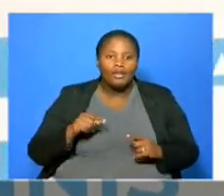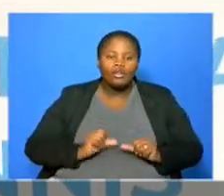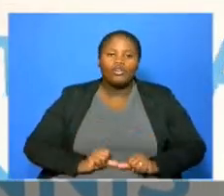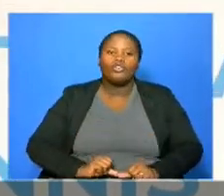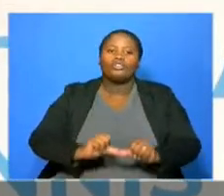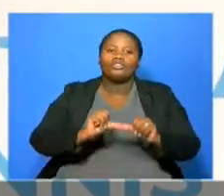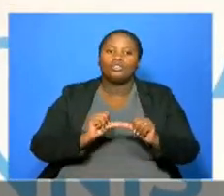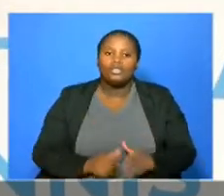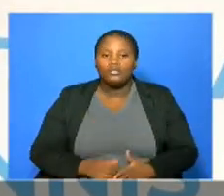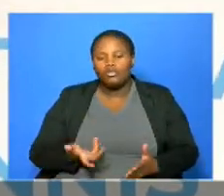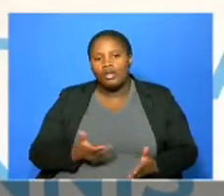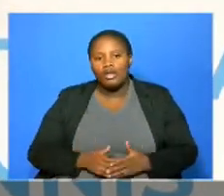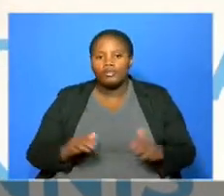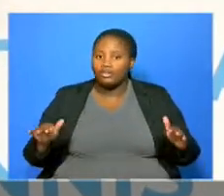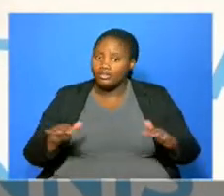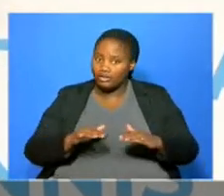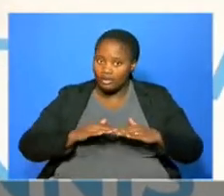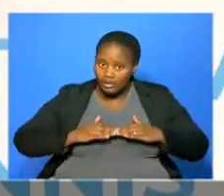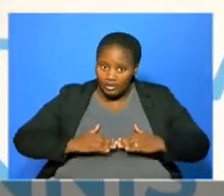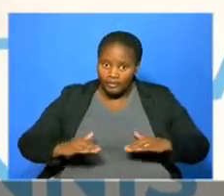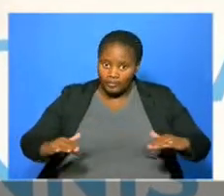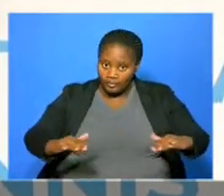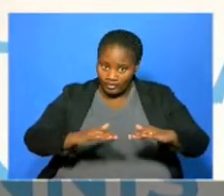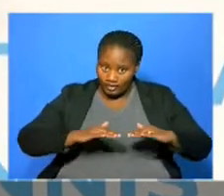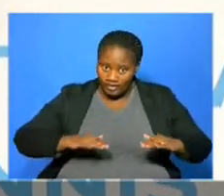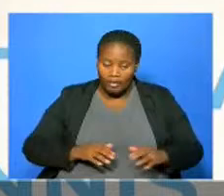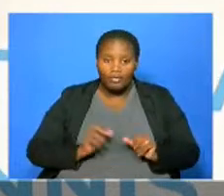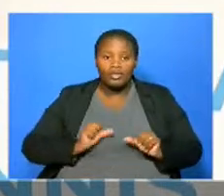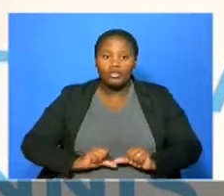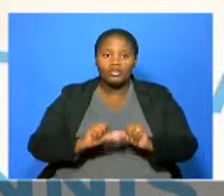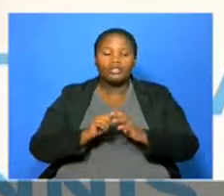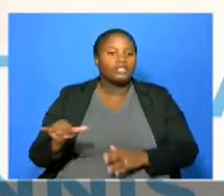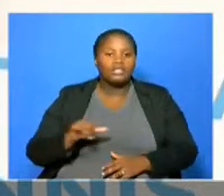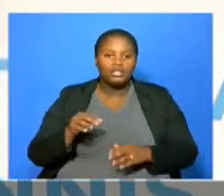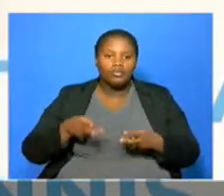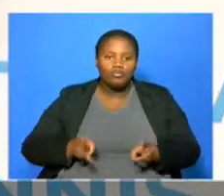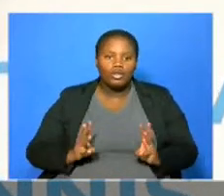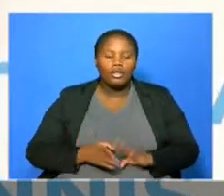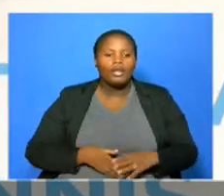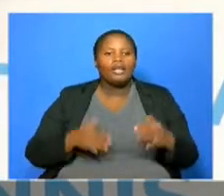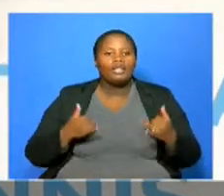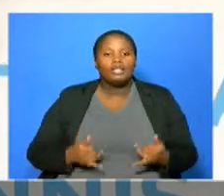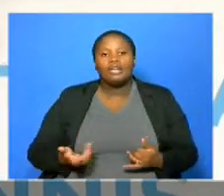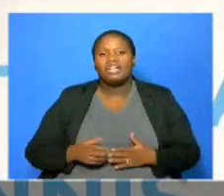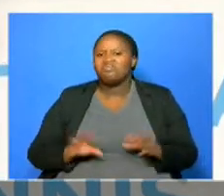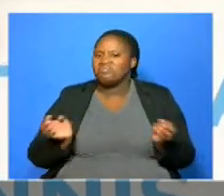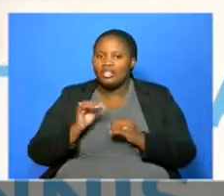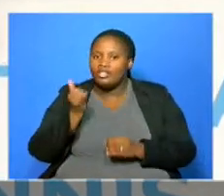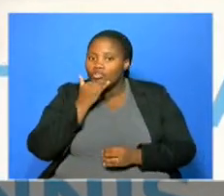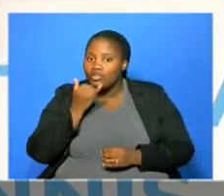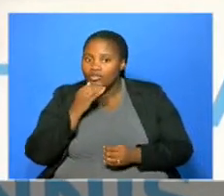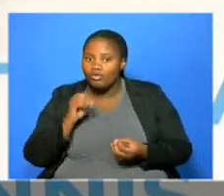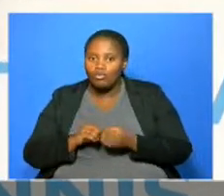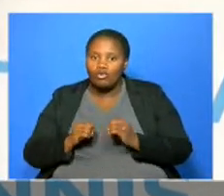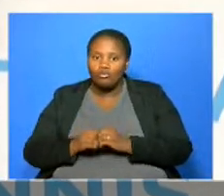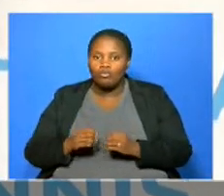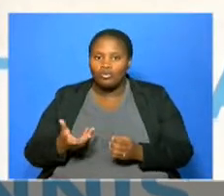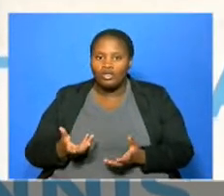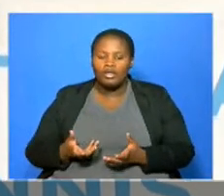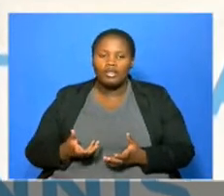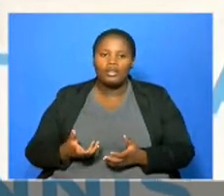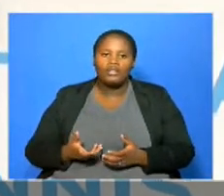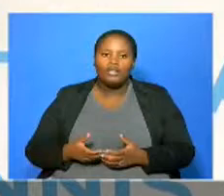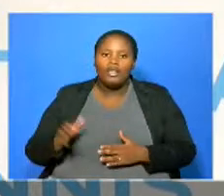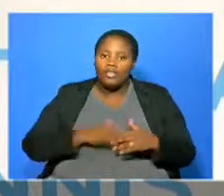consistent and in the point more than I was. She didn't make as many errors as I did, although my errors were